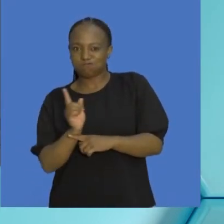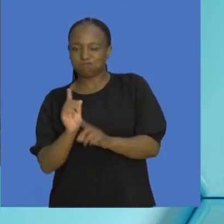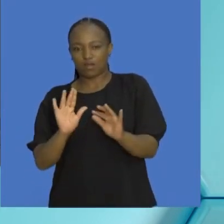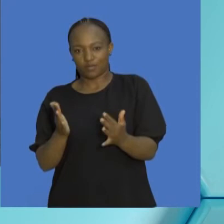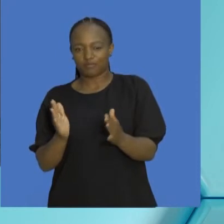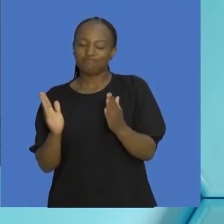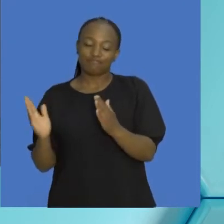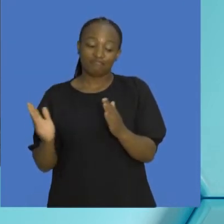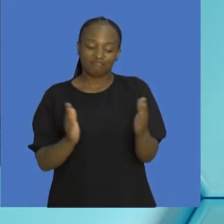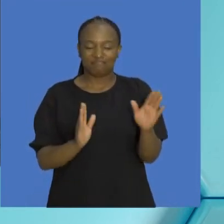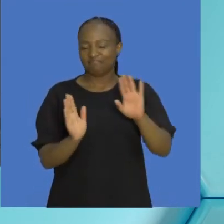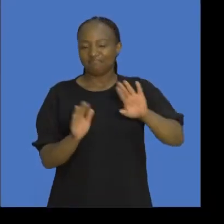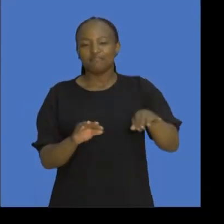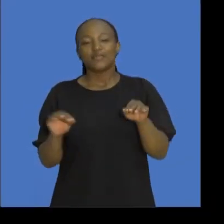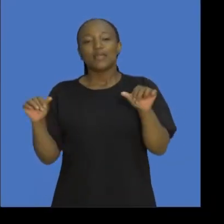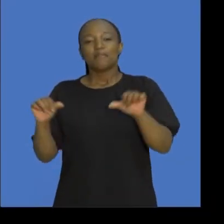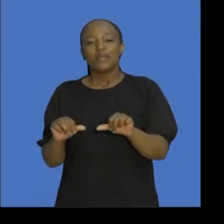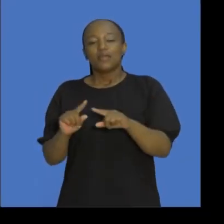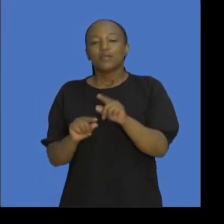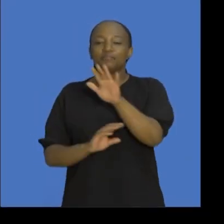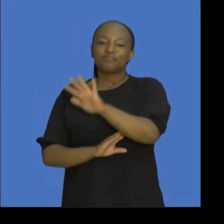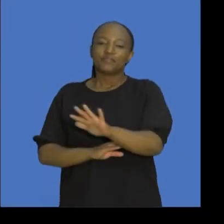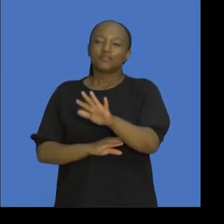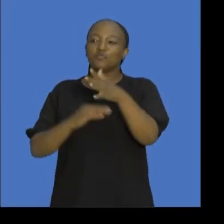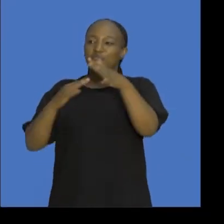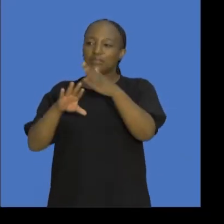Now, let's come back. We looked at the estimated mean.